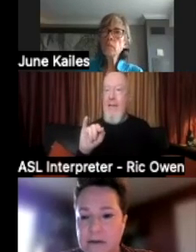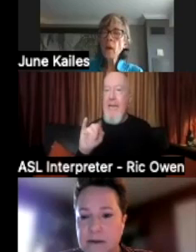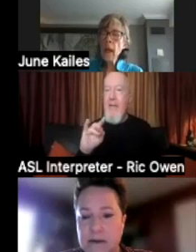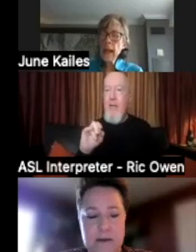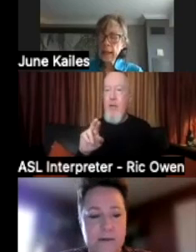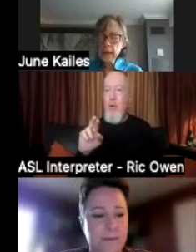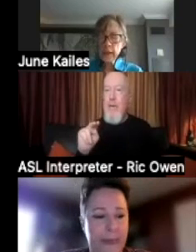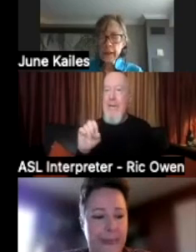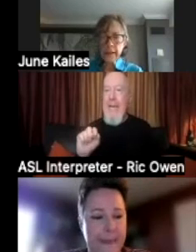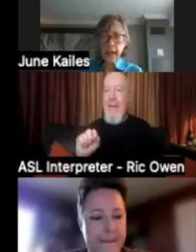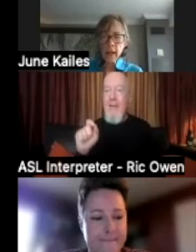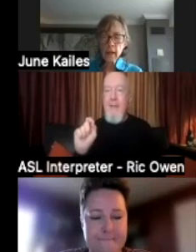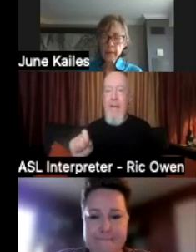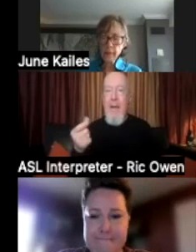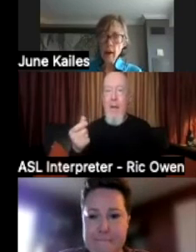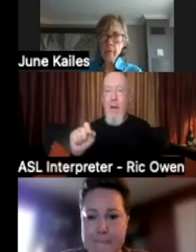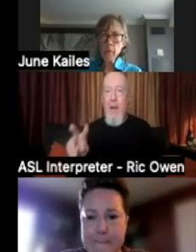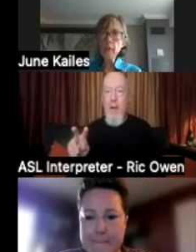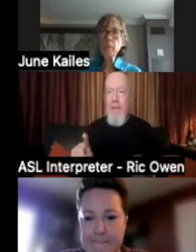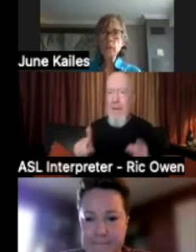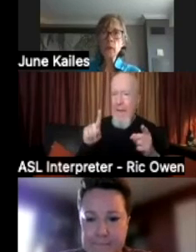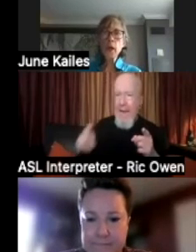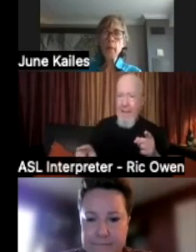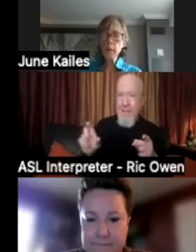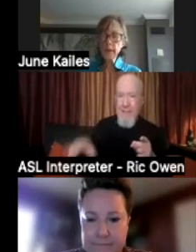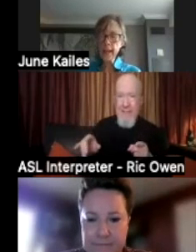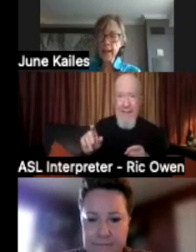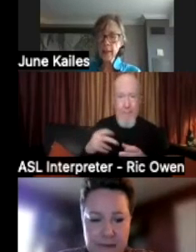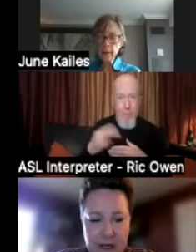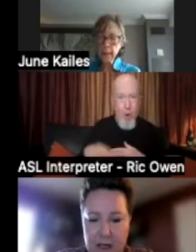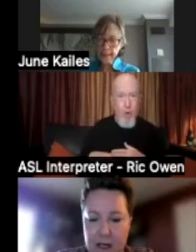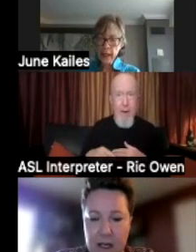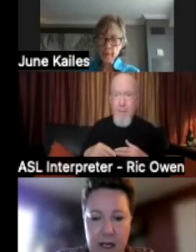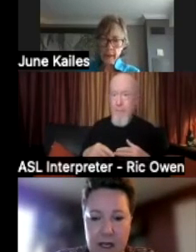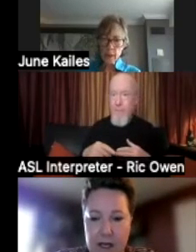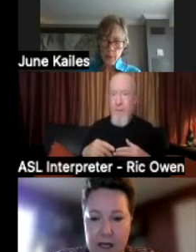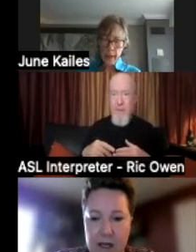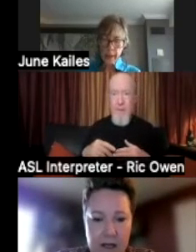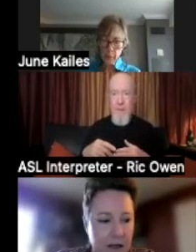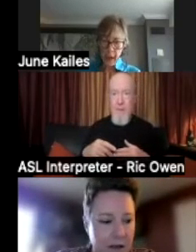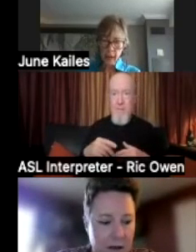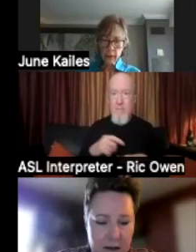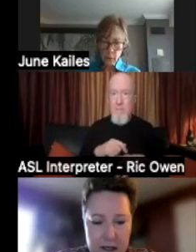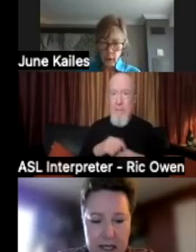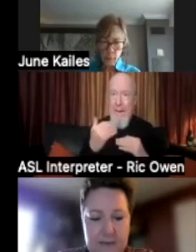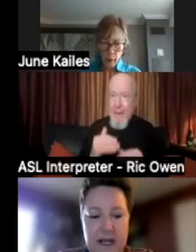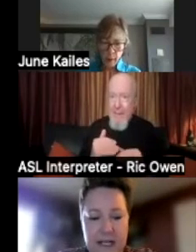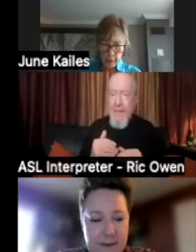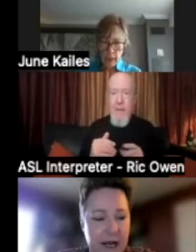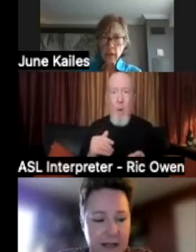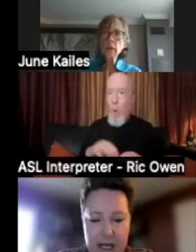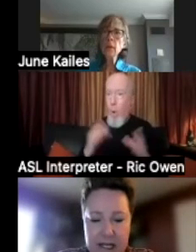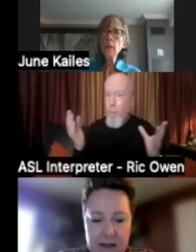www.getinternet.gov. Hey, Sherry, is that a time-limited program, or has that been expanded beyond a 3 month? It's